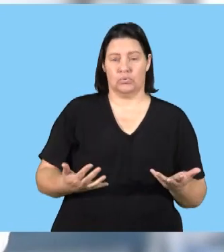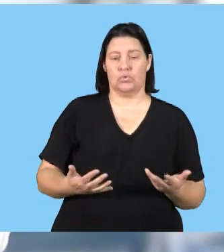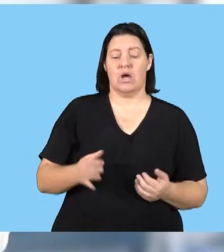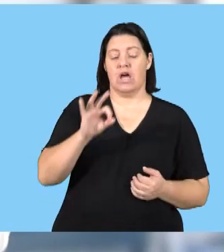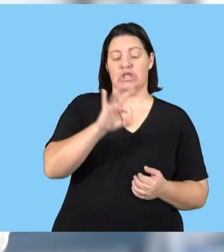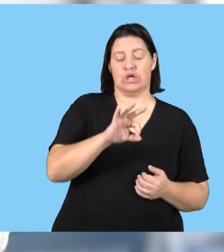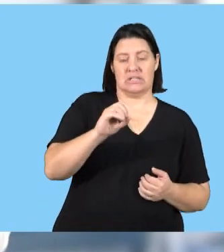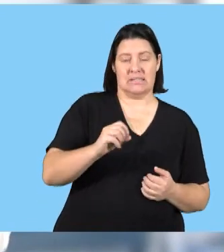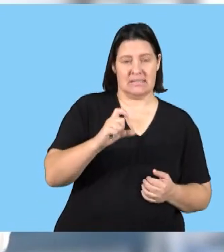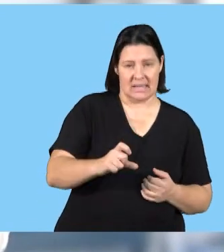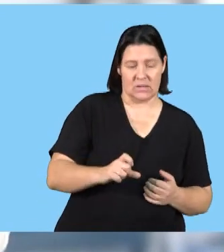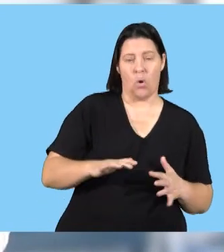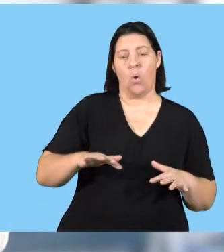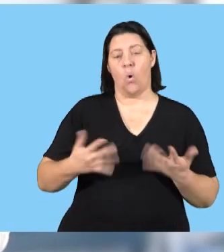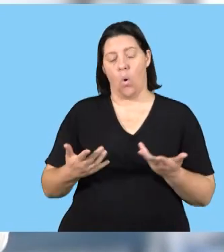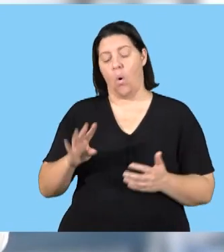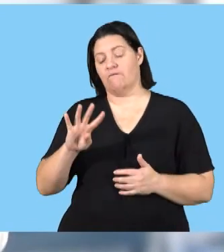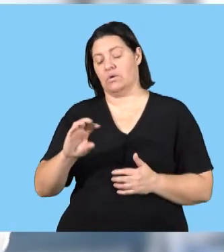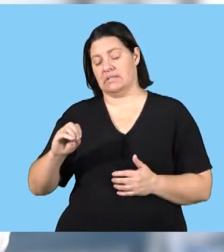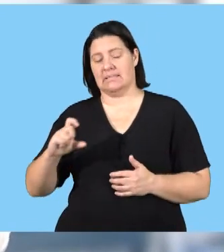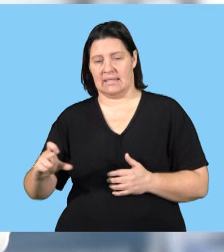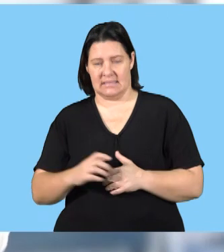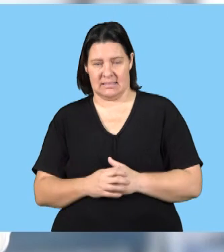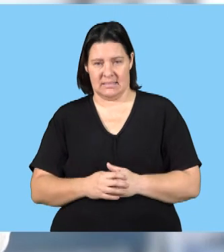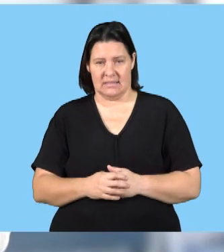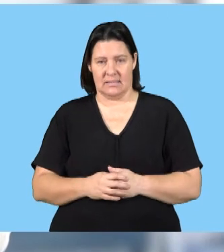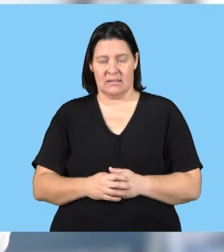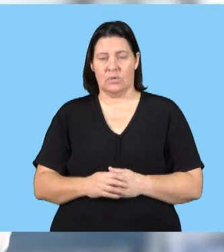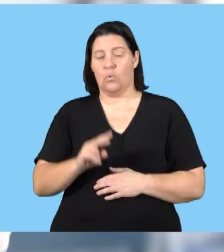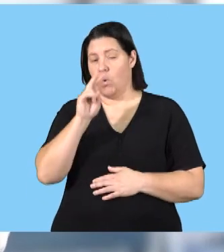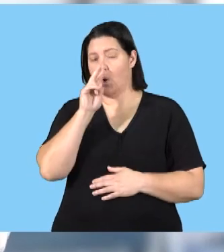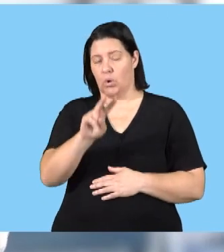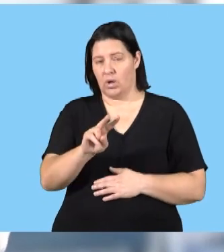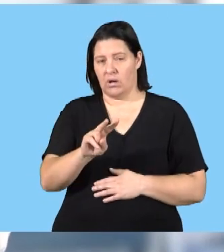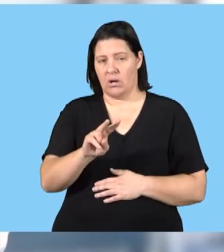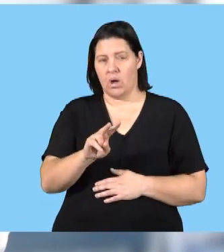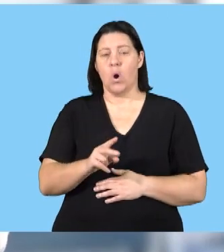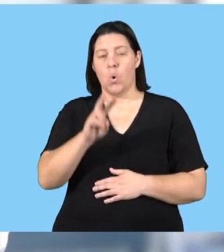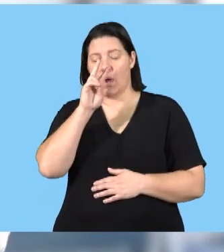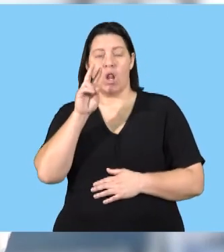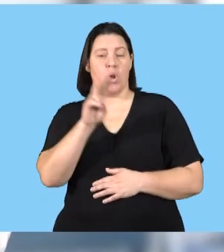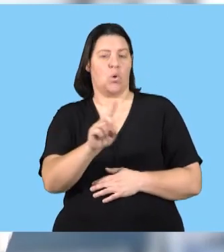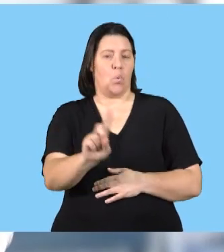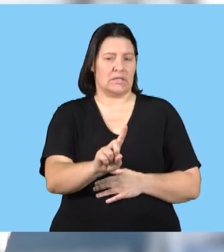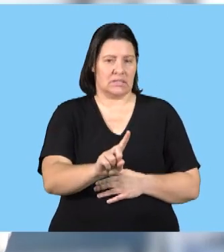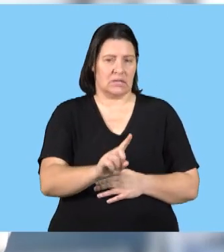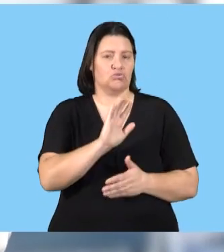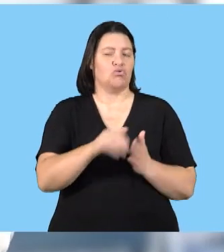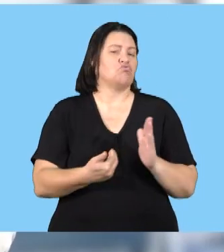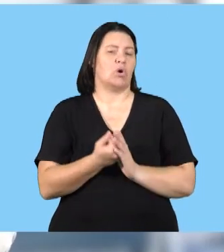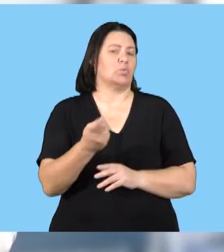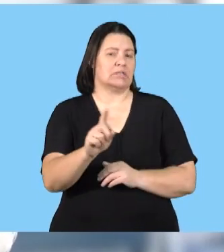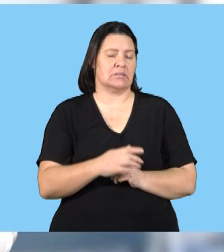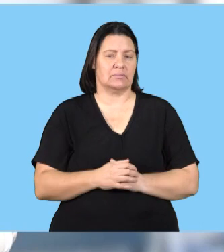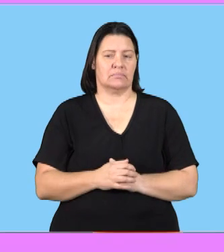the 30 cents or to the 40 cents. So let us have a look at what is it that we are looking at to round it